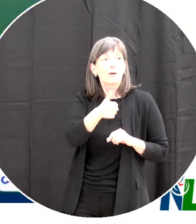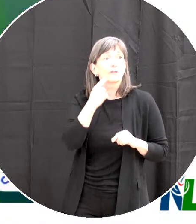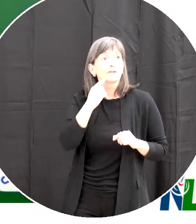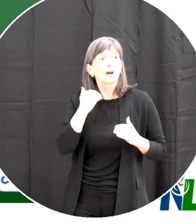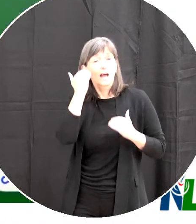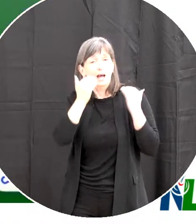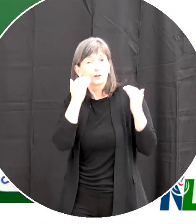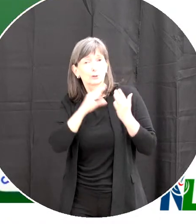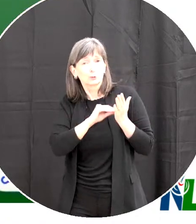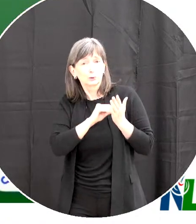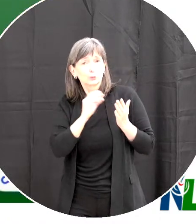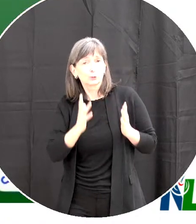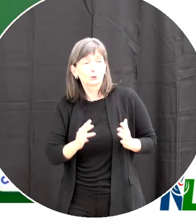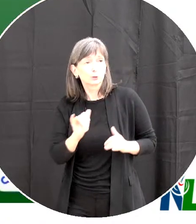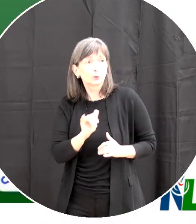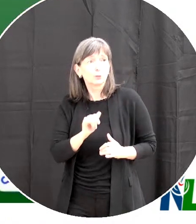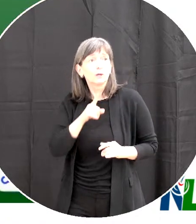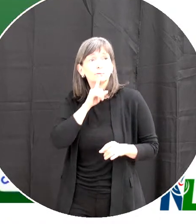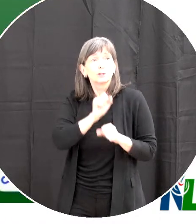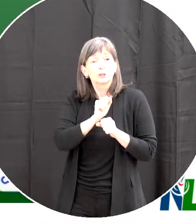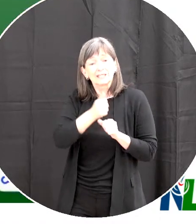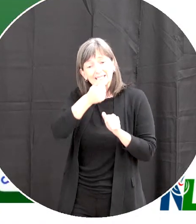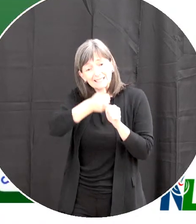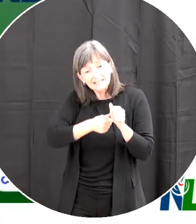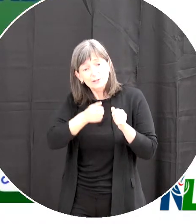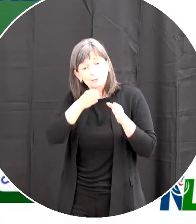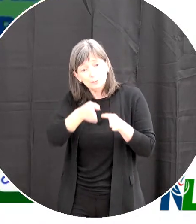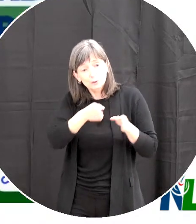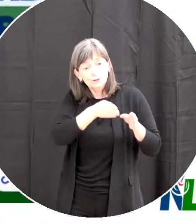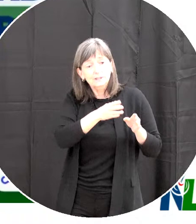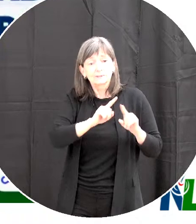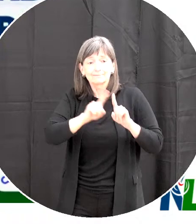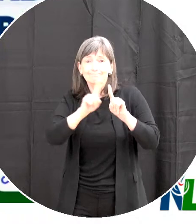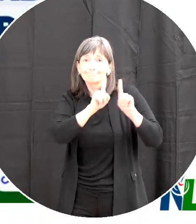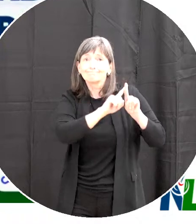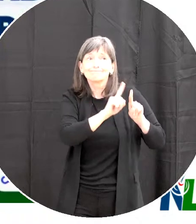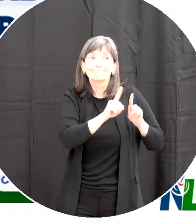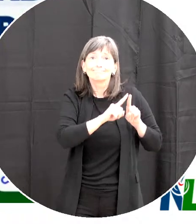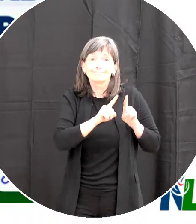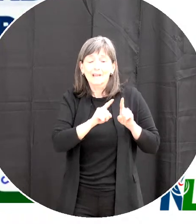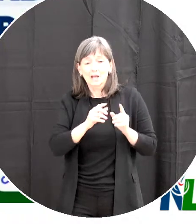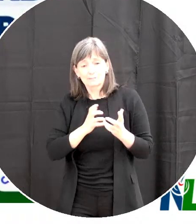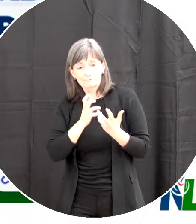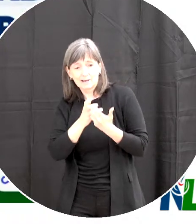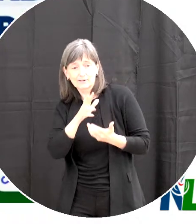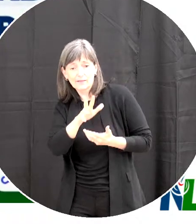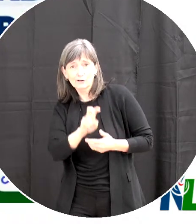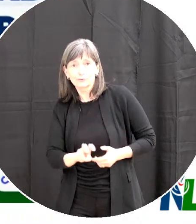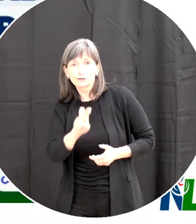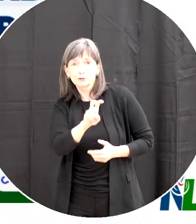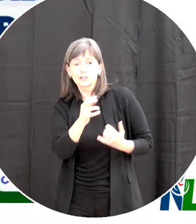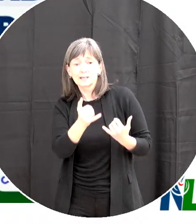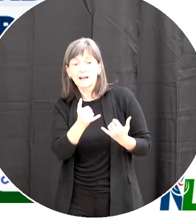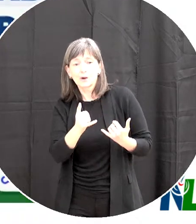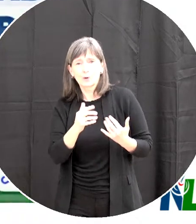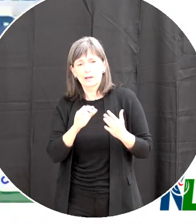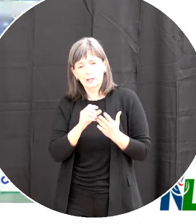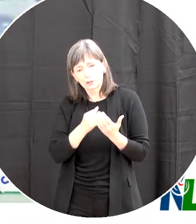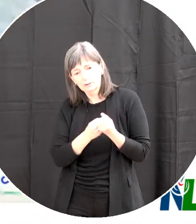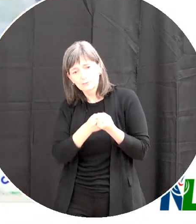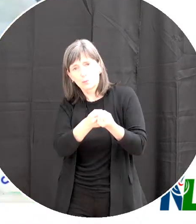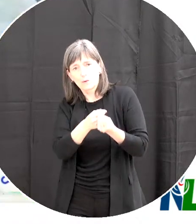Our goal has been to honor each learner and to meet them where they are on our Good at Learning, Good at Life journey.